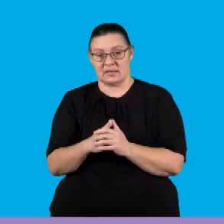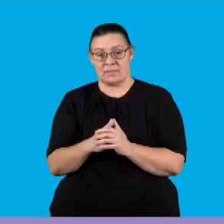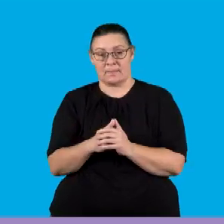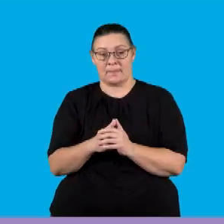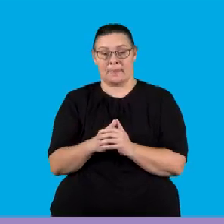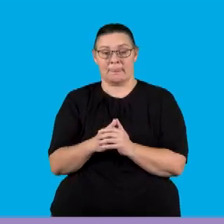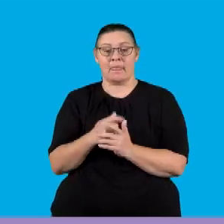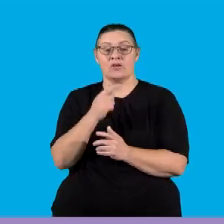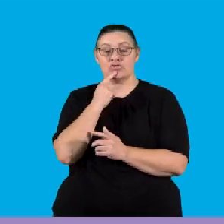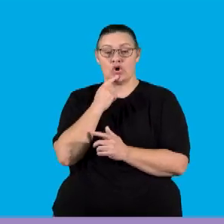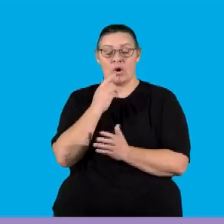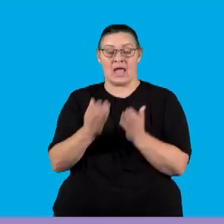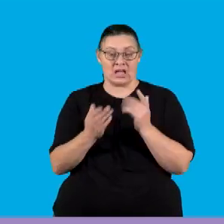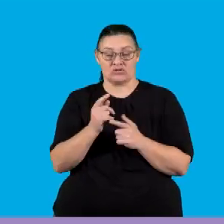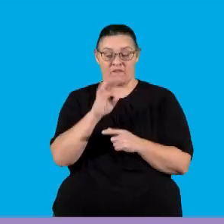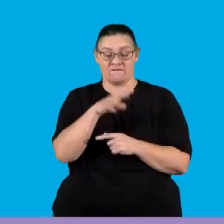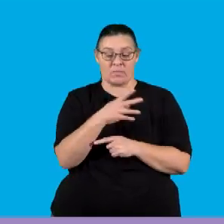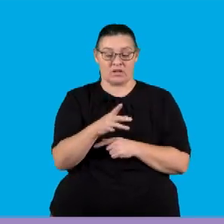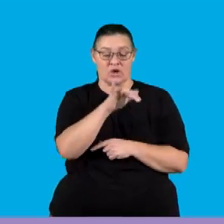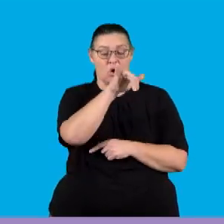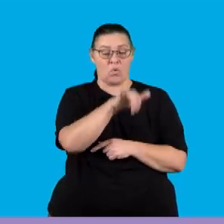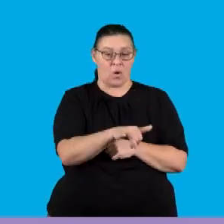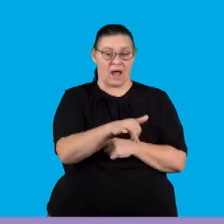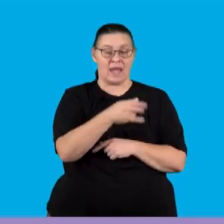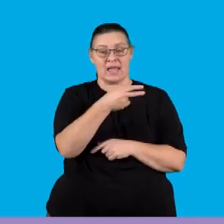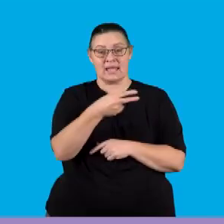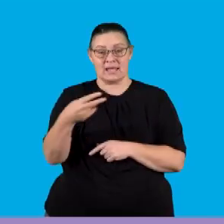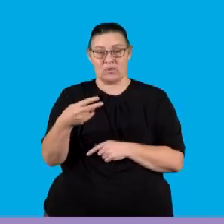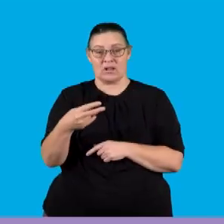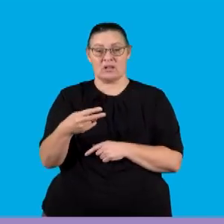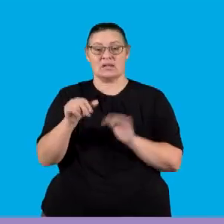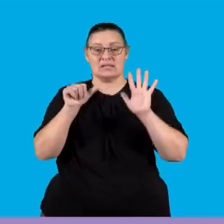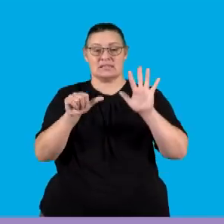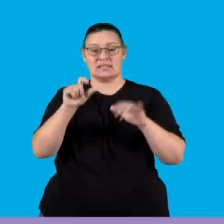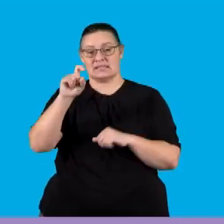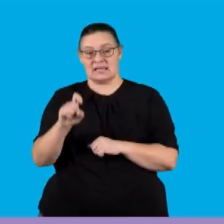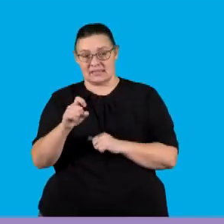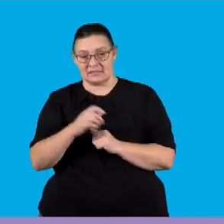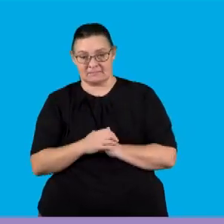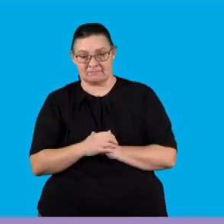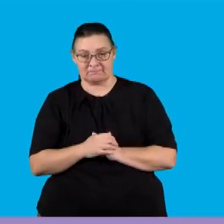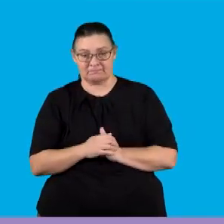means that our equation or formula is going to be y is equals to